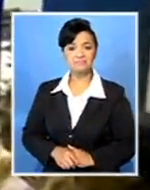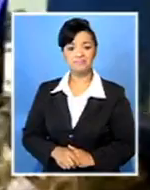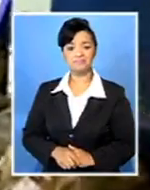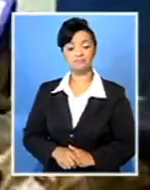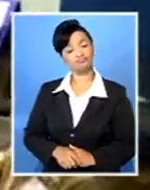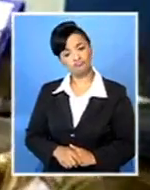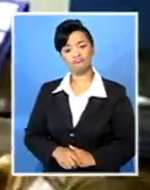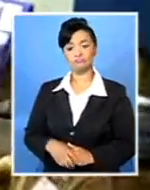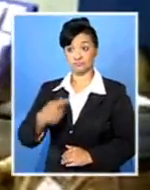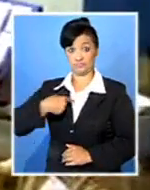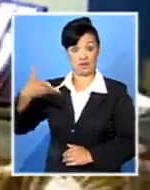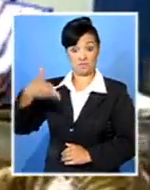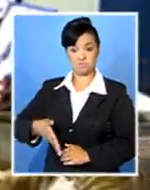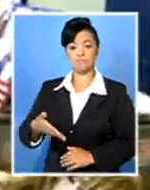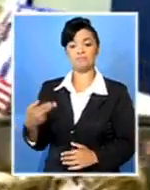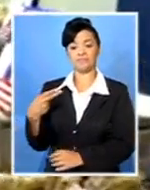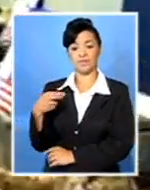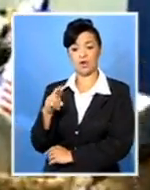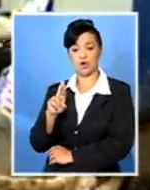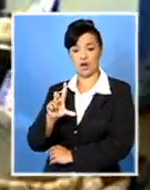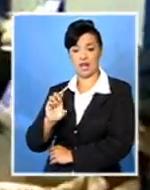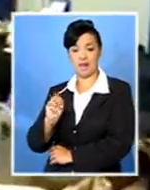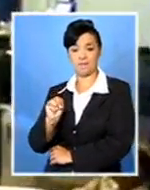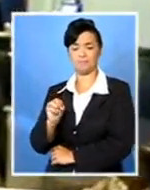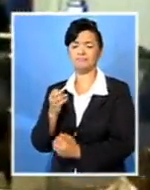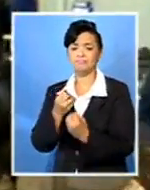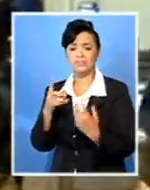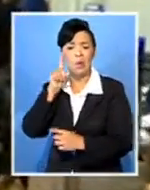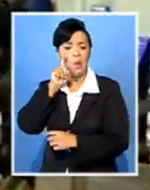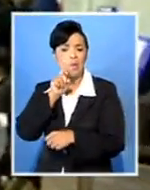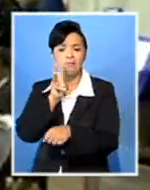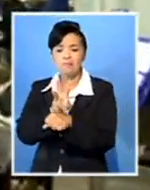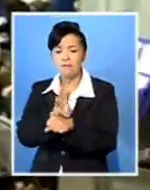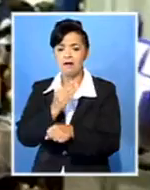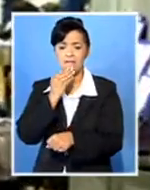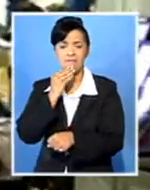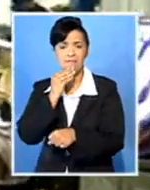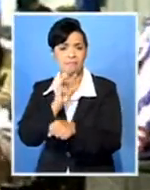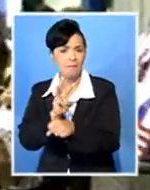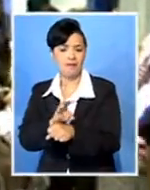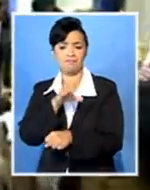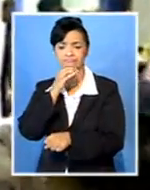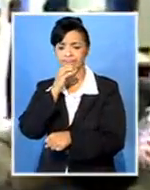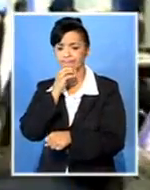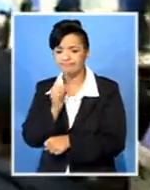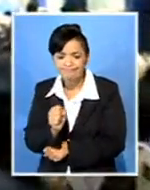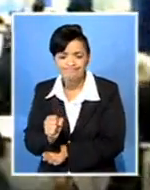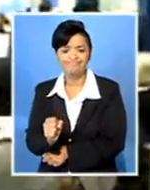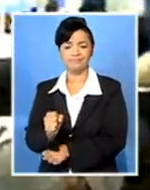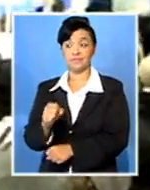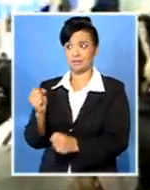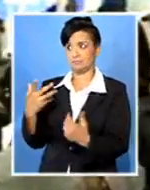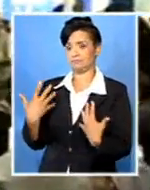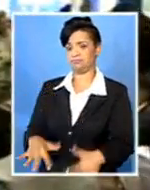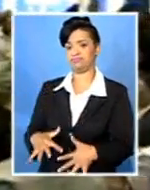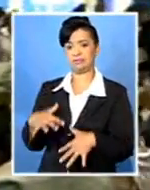Well, at the polling station we're at in Harlem, there are a lot of grandmas and mamas that are and papas that are voting here, and they've got a